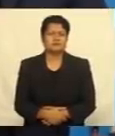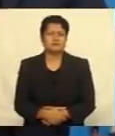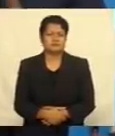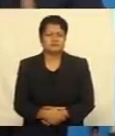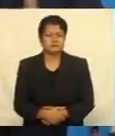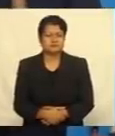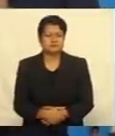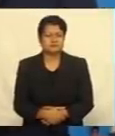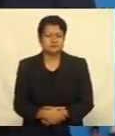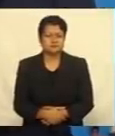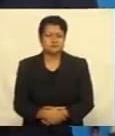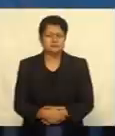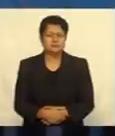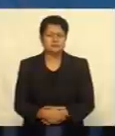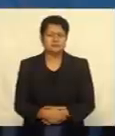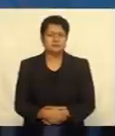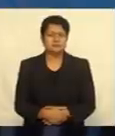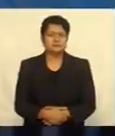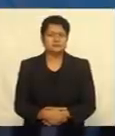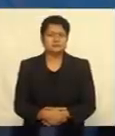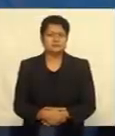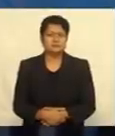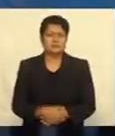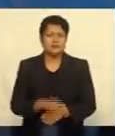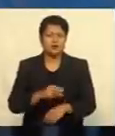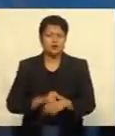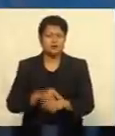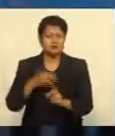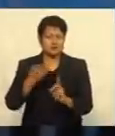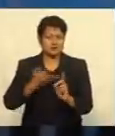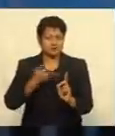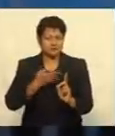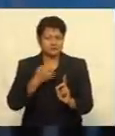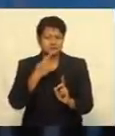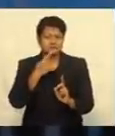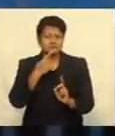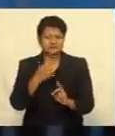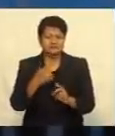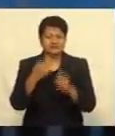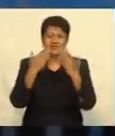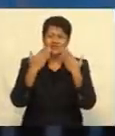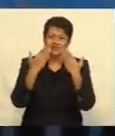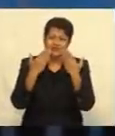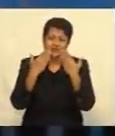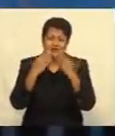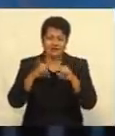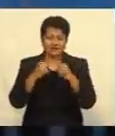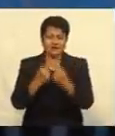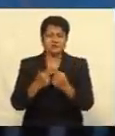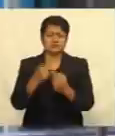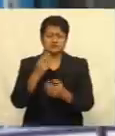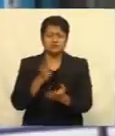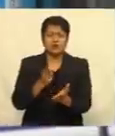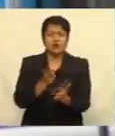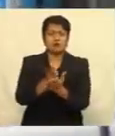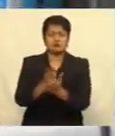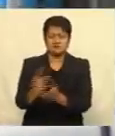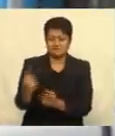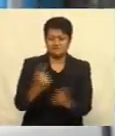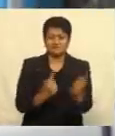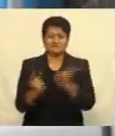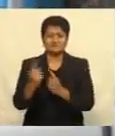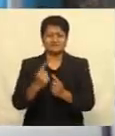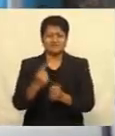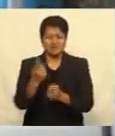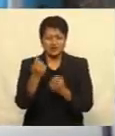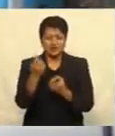based on the daughter's movements. Dr. Fong has acknowledged this family for being honest and coming forward with information. I want to